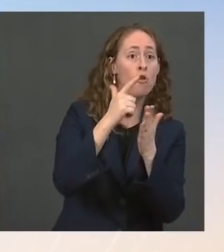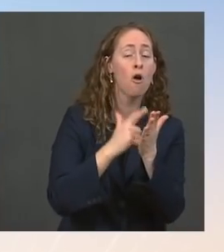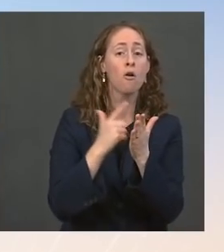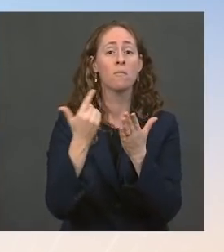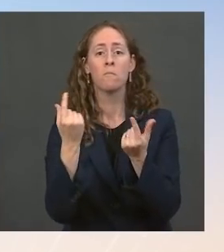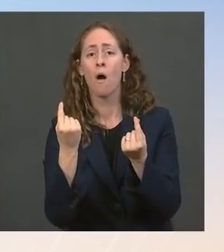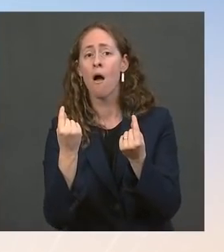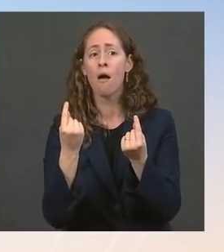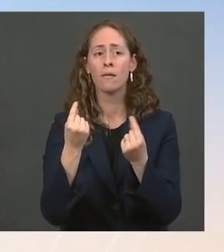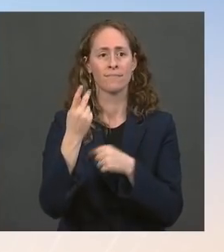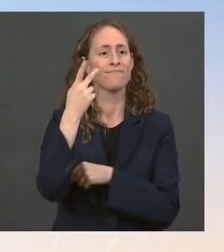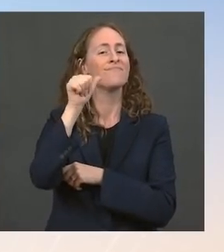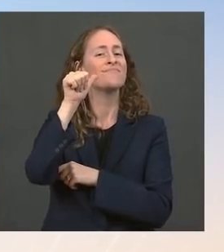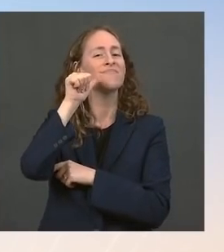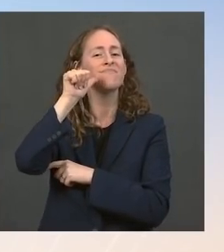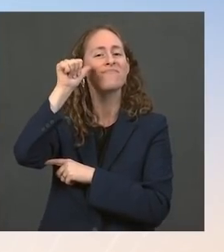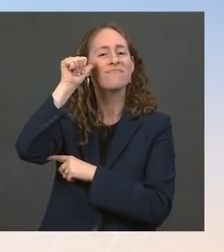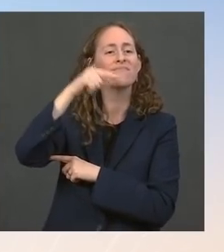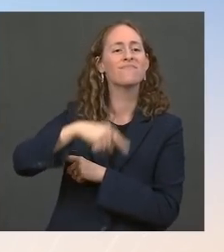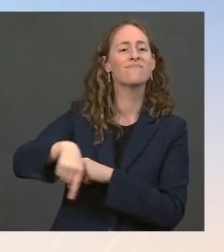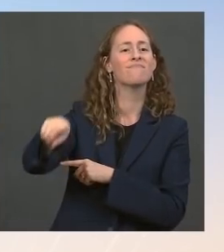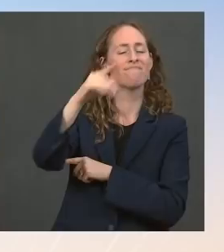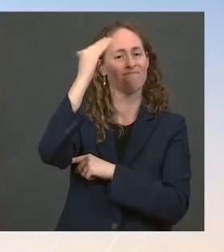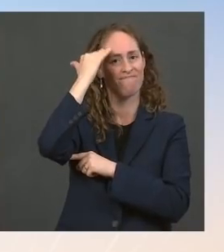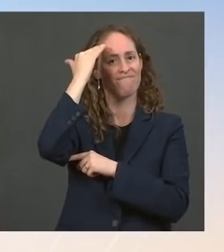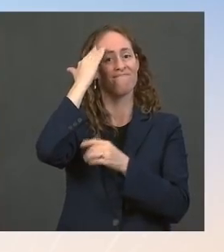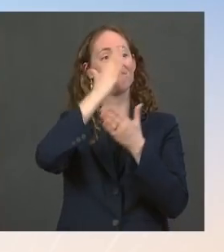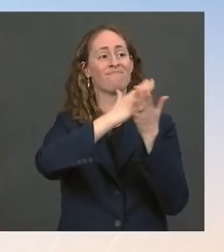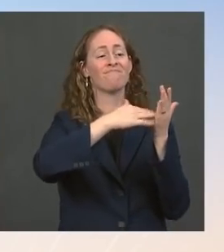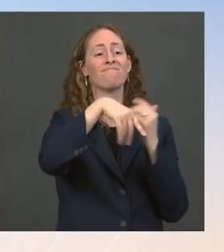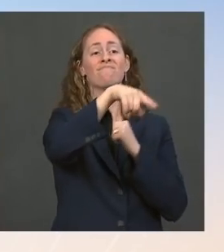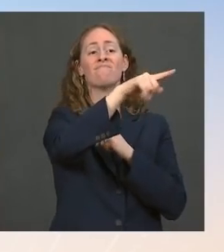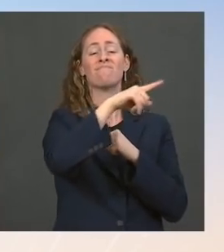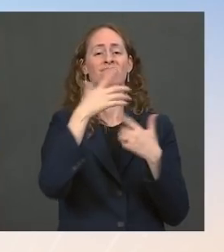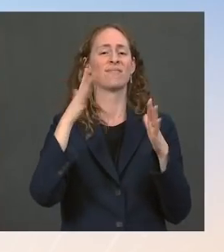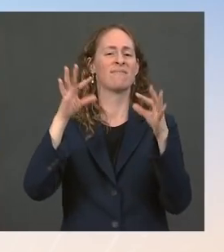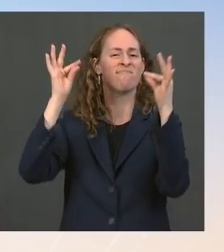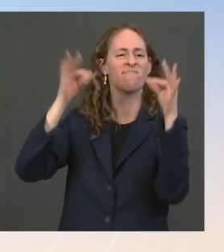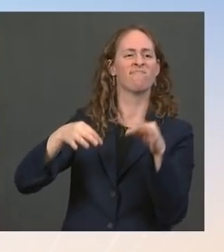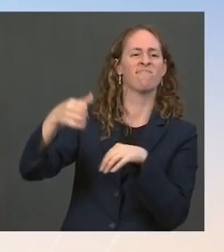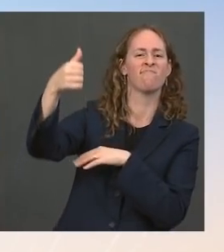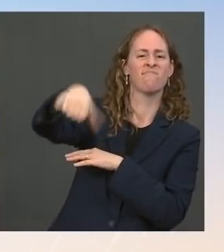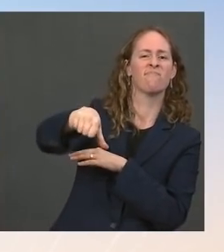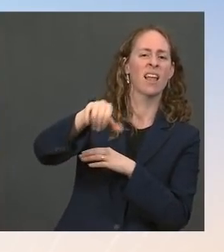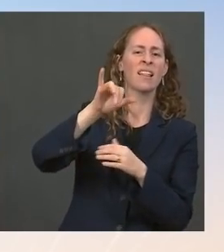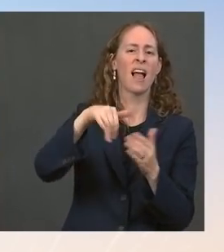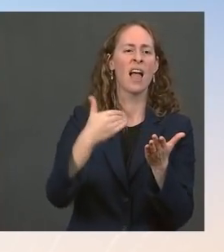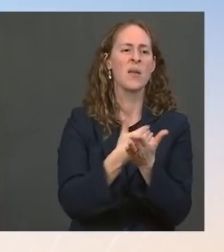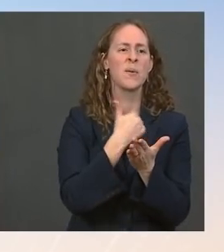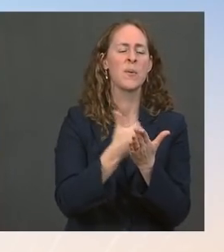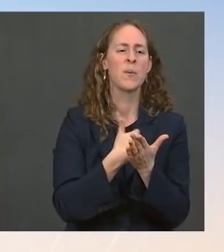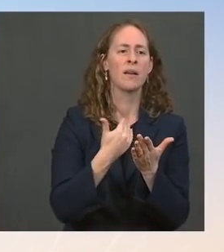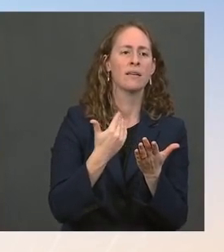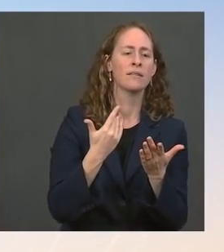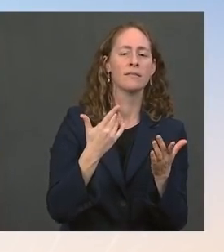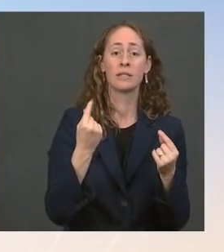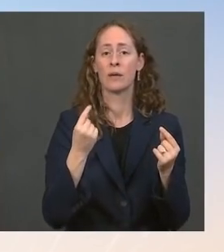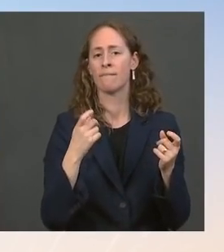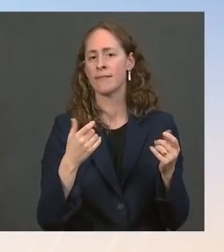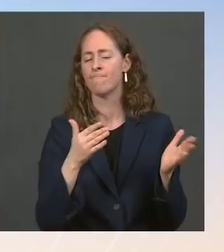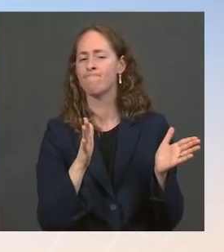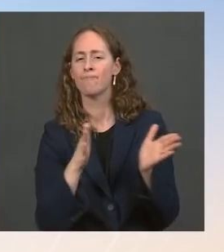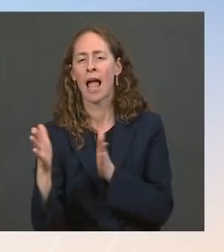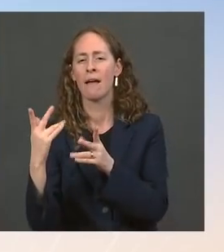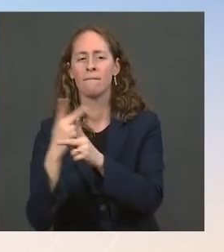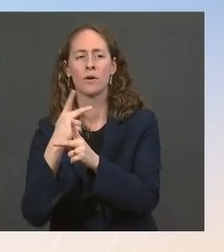so that those engagements need to resume, but those are really the next steps in the process. Karen, go ahead. Thanks. Getting back to the